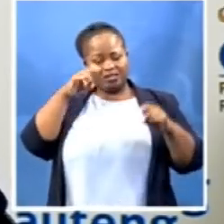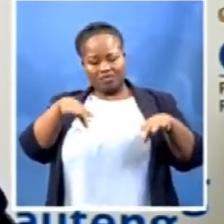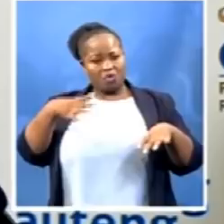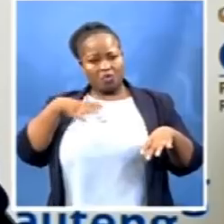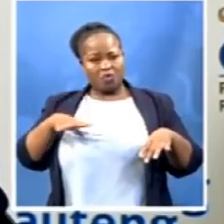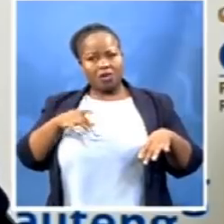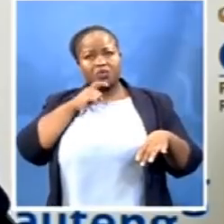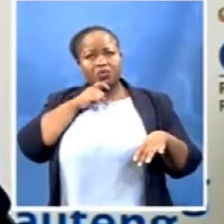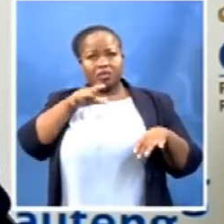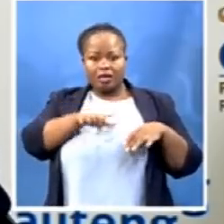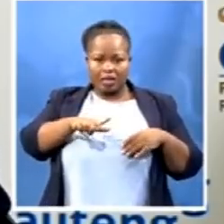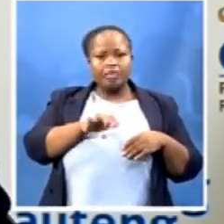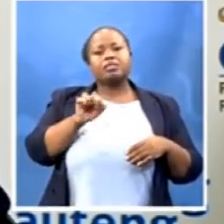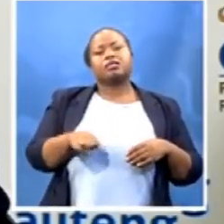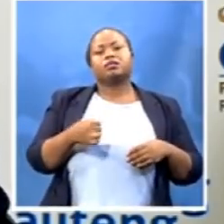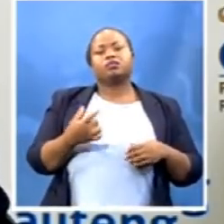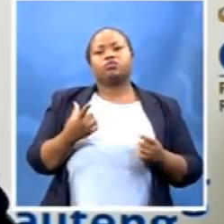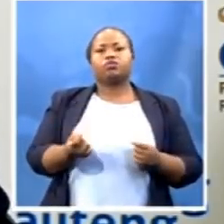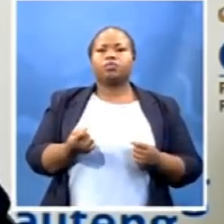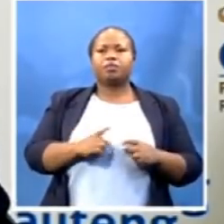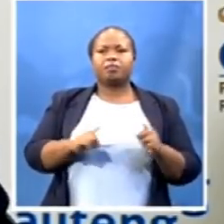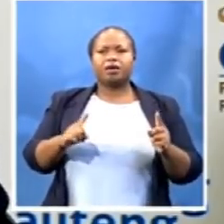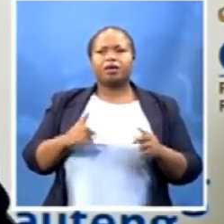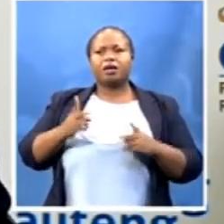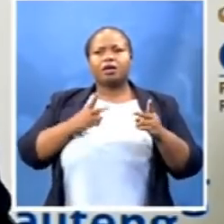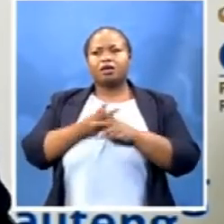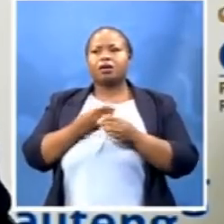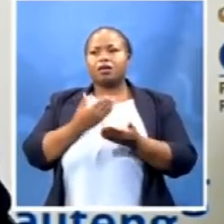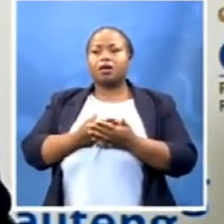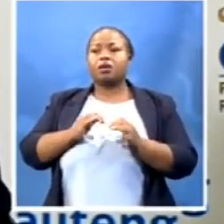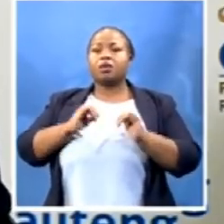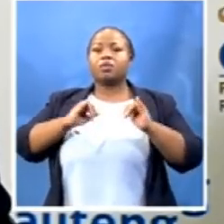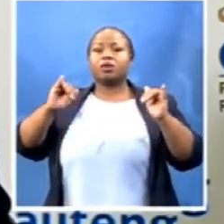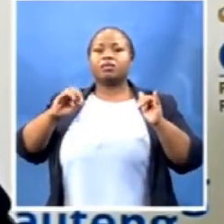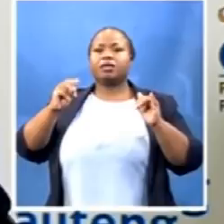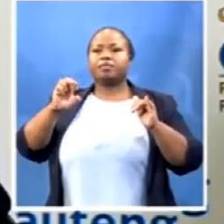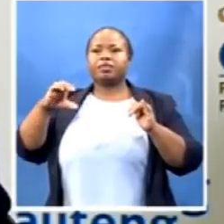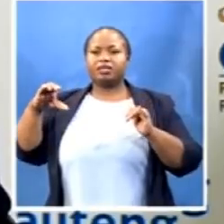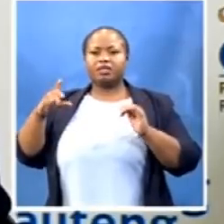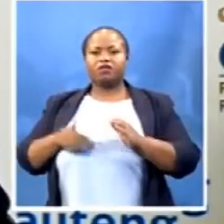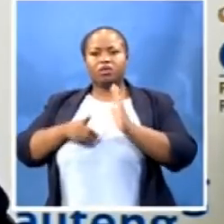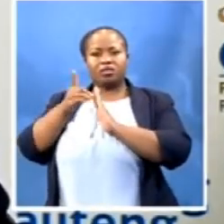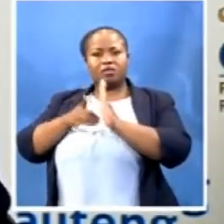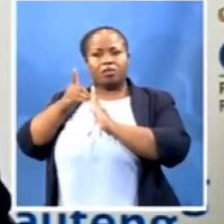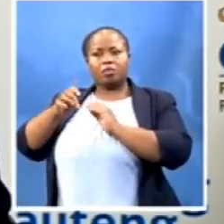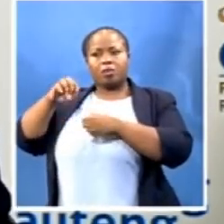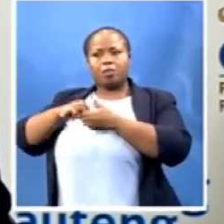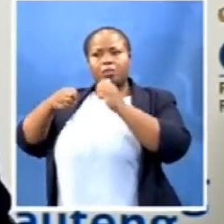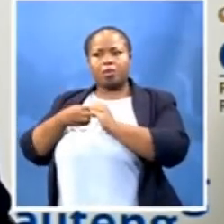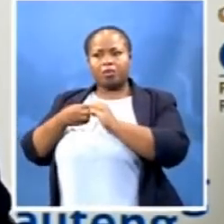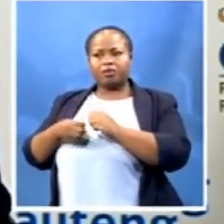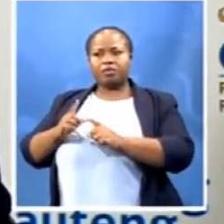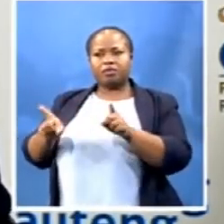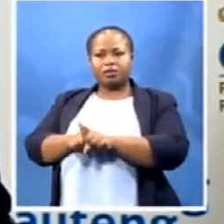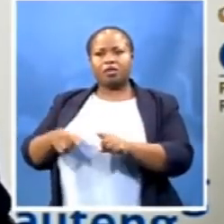invasion causes other, like the MEC is indicating, developmental problems for even ourselves in municipalities. It puts different types of strains